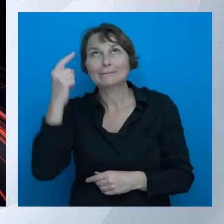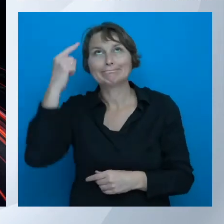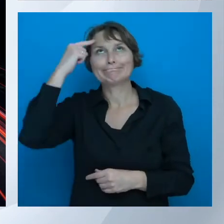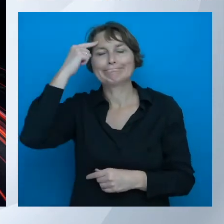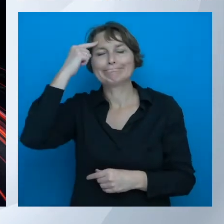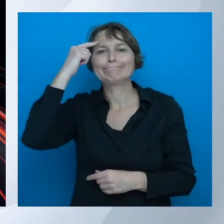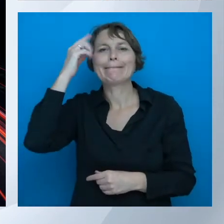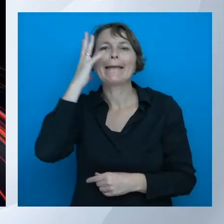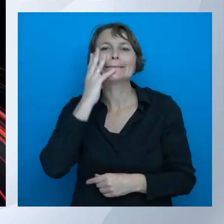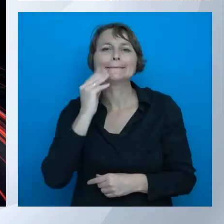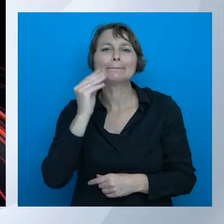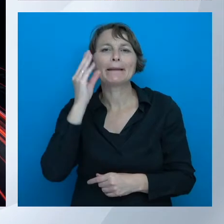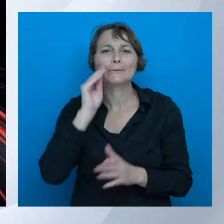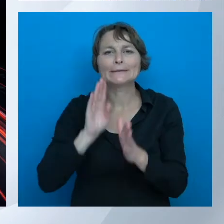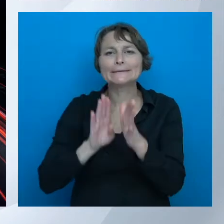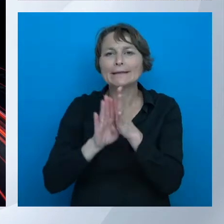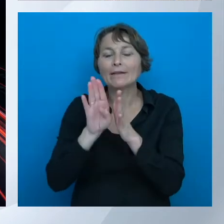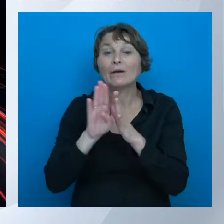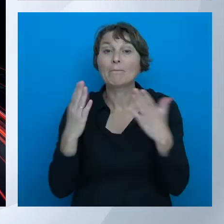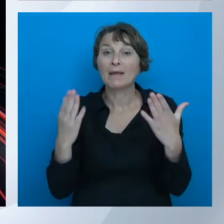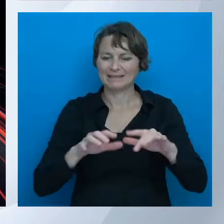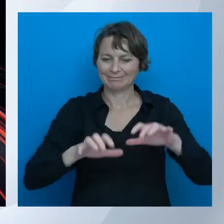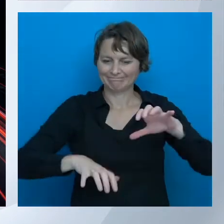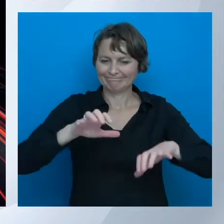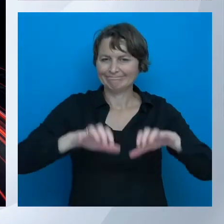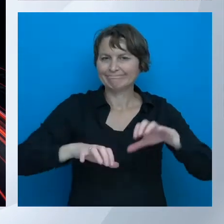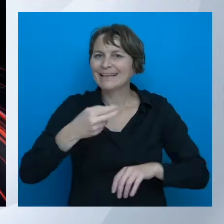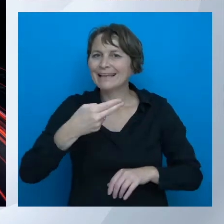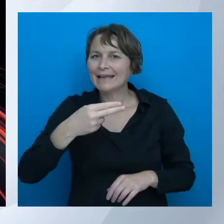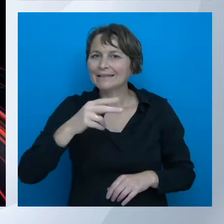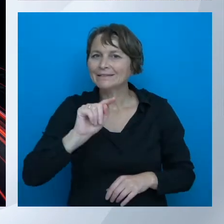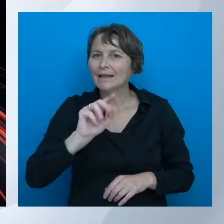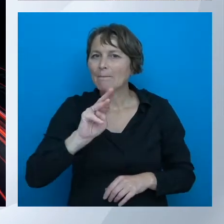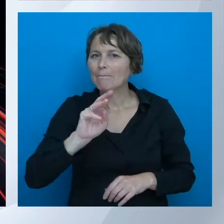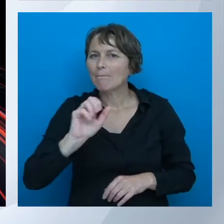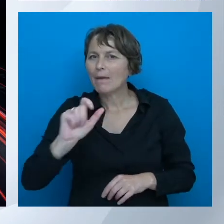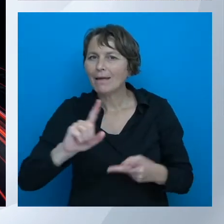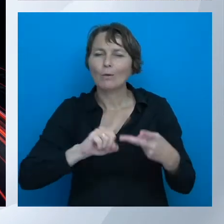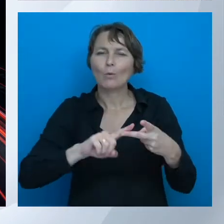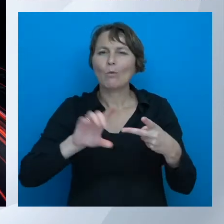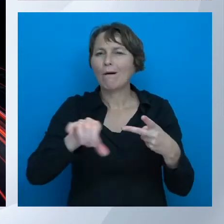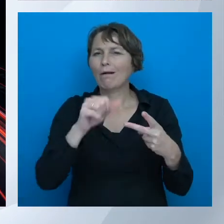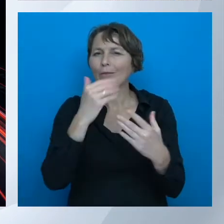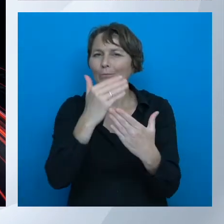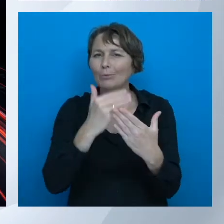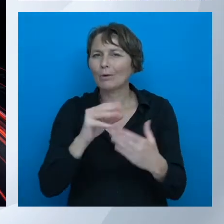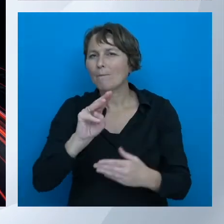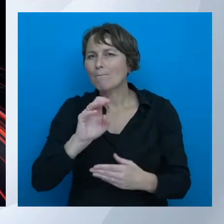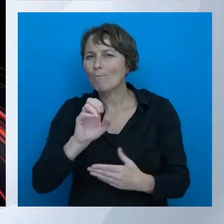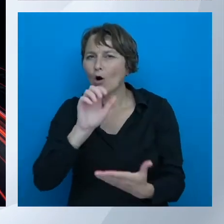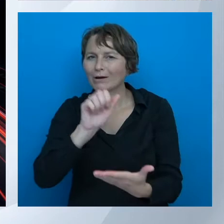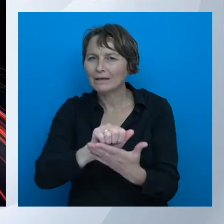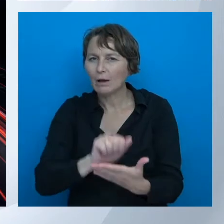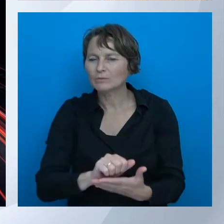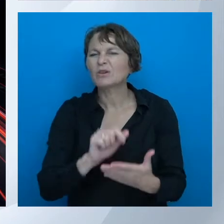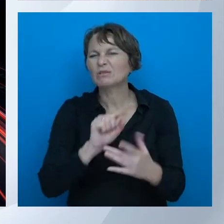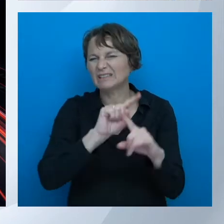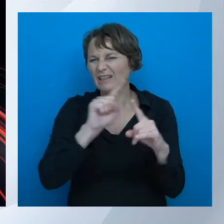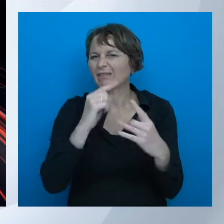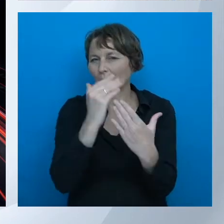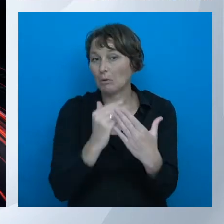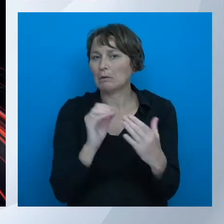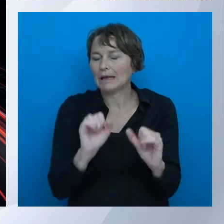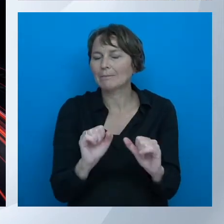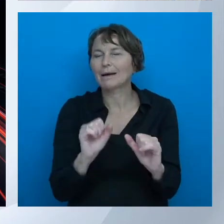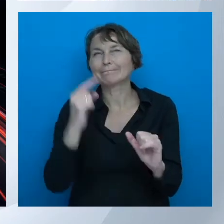either HTML or you have to write Markdown, there are some things that you need to take into account there. But if you look at